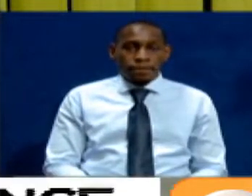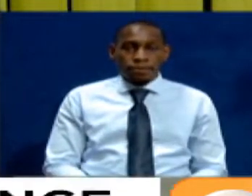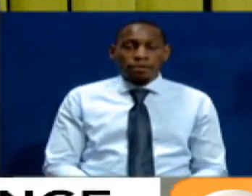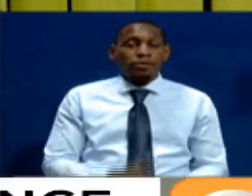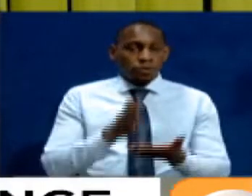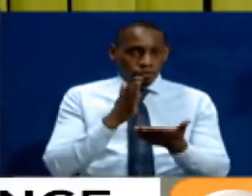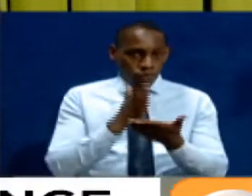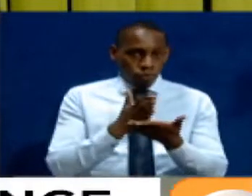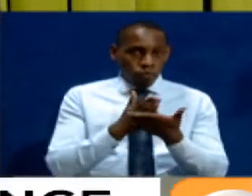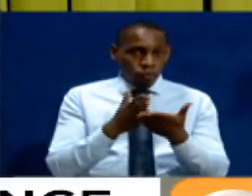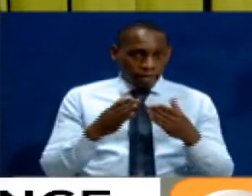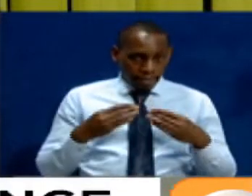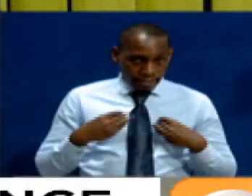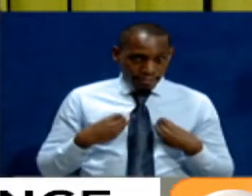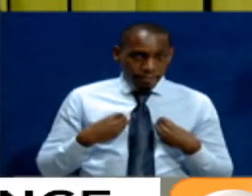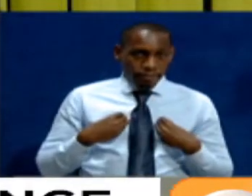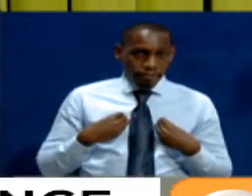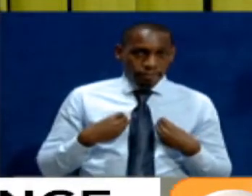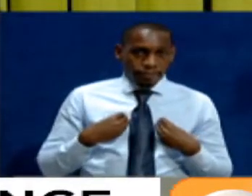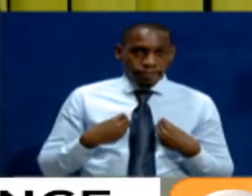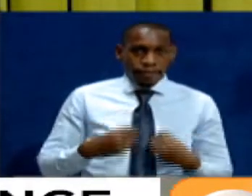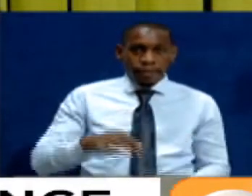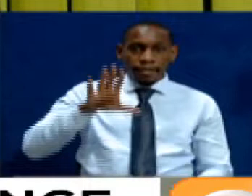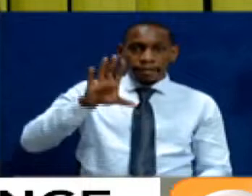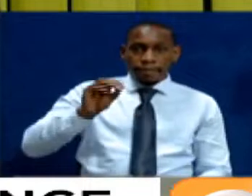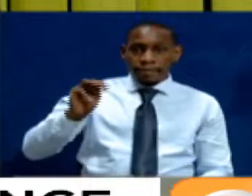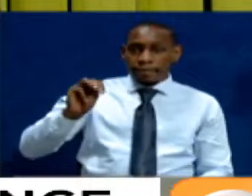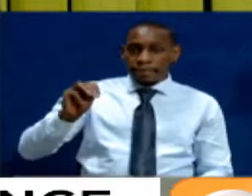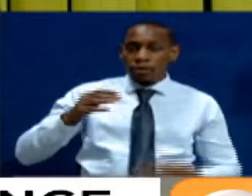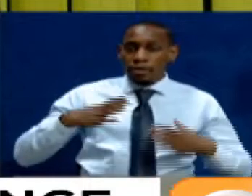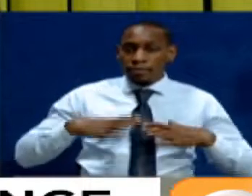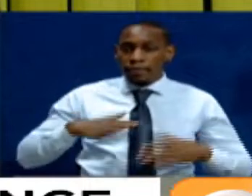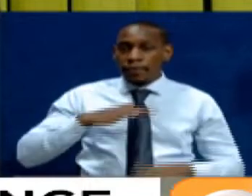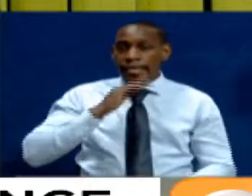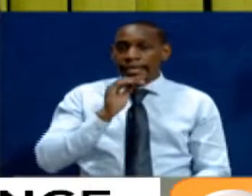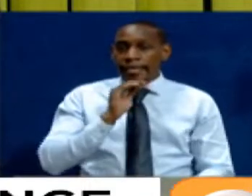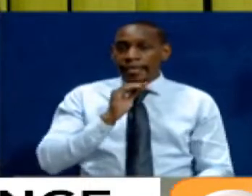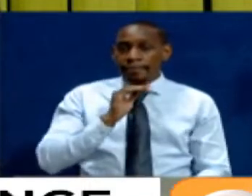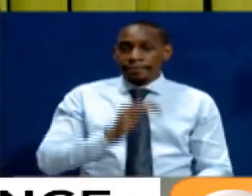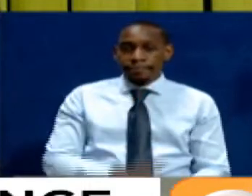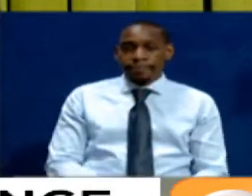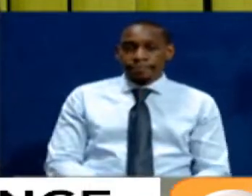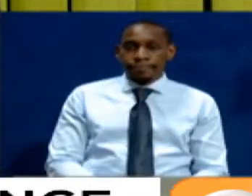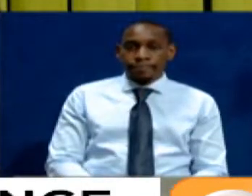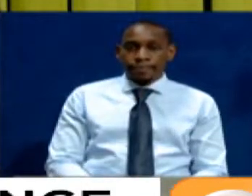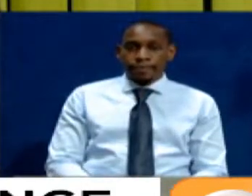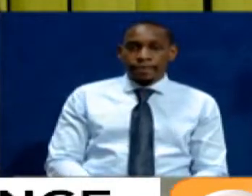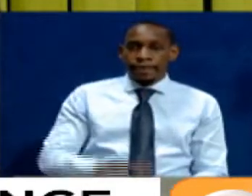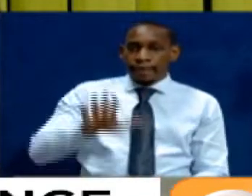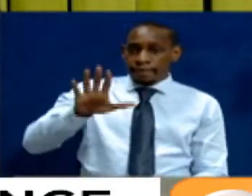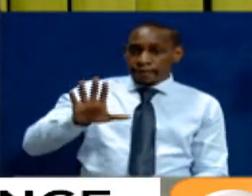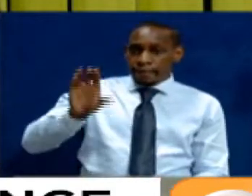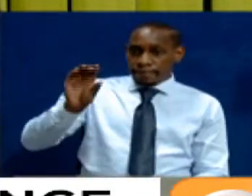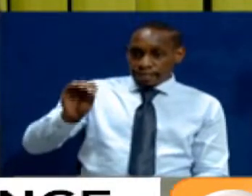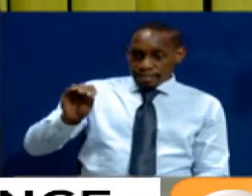believe you me, 50 million people died.